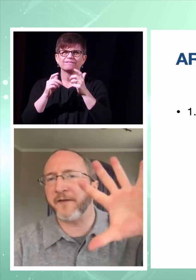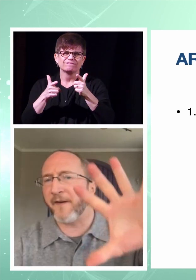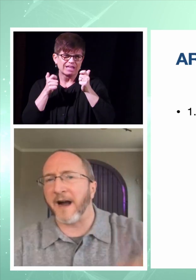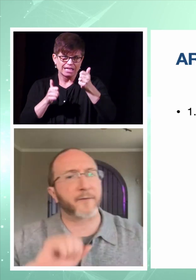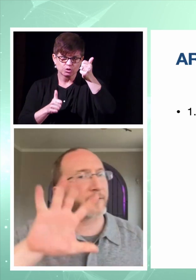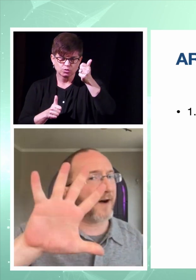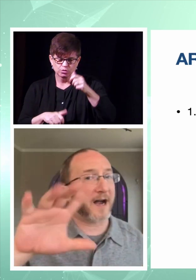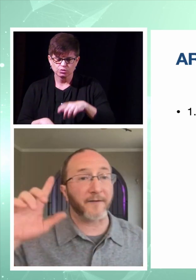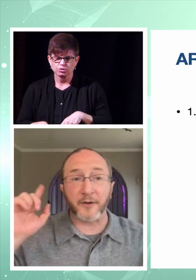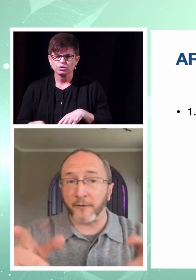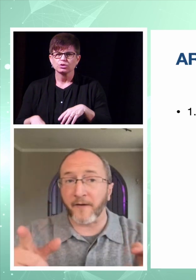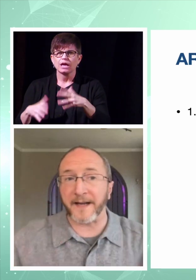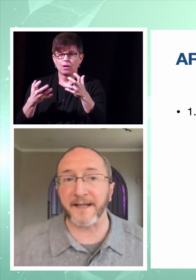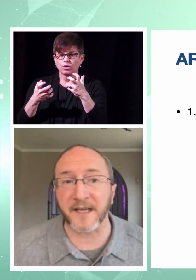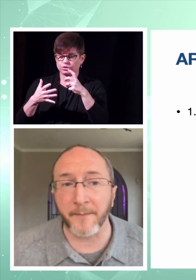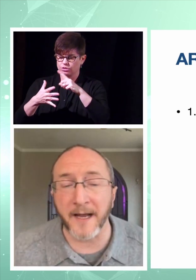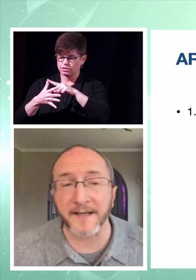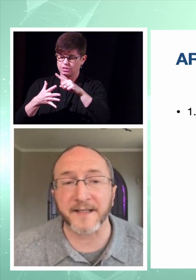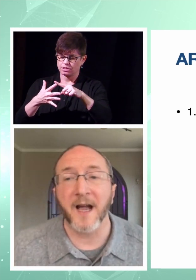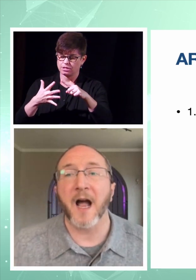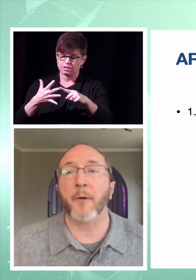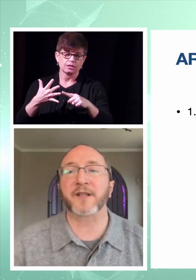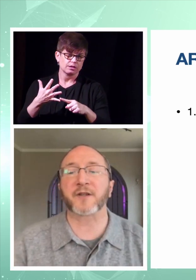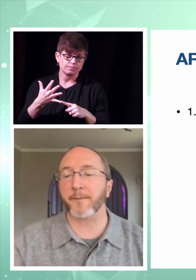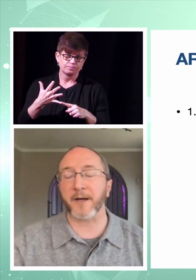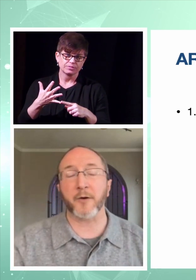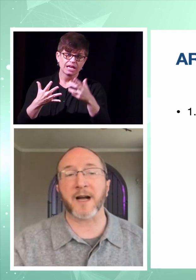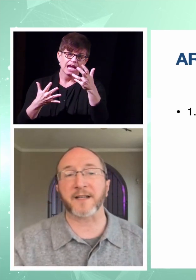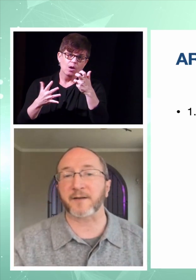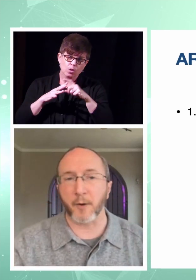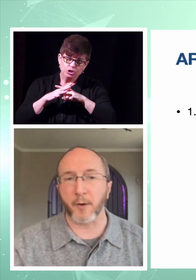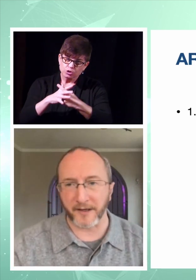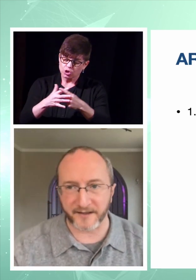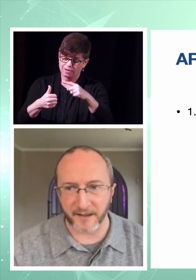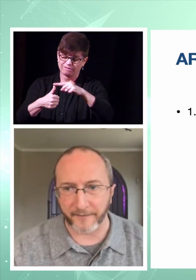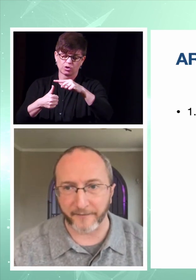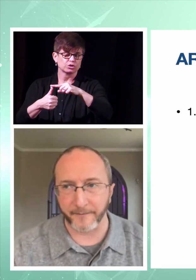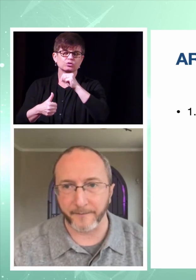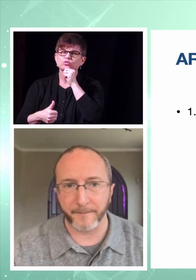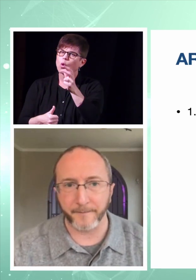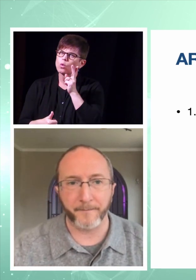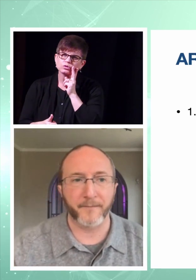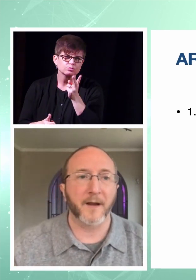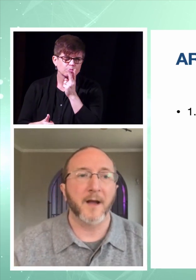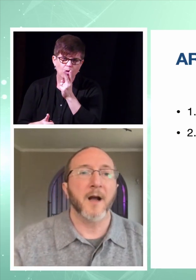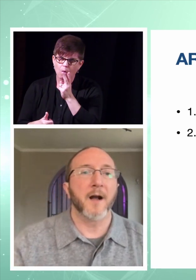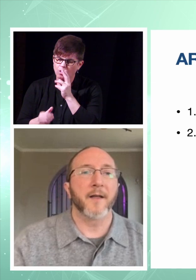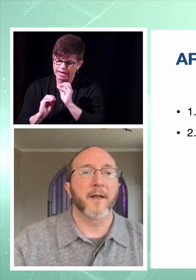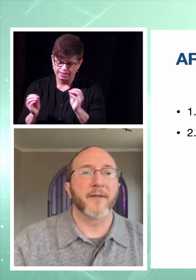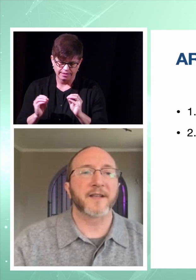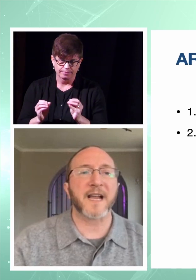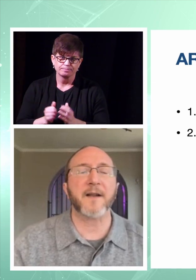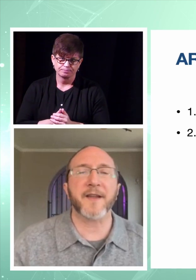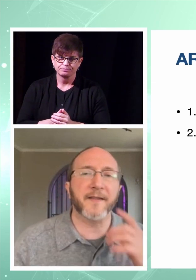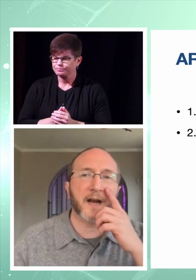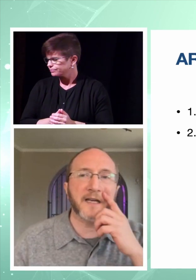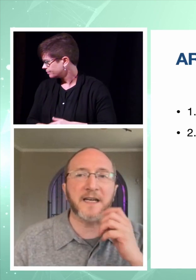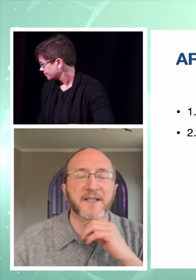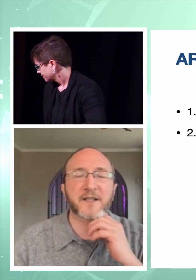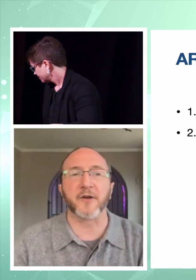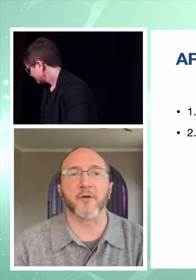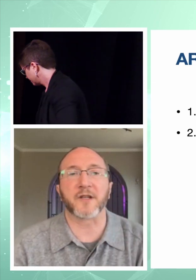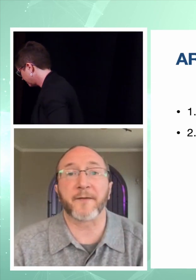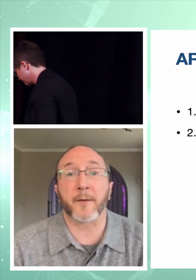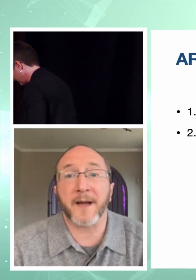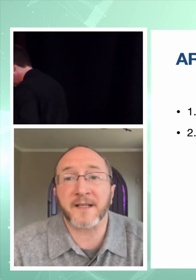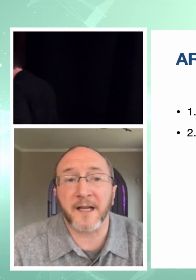want you to be 5 for 5 in your fight against MS, I want to start by you not smoking stuff. The second thing that I need